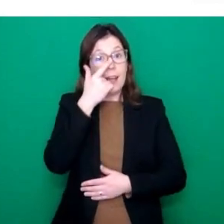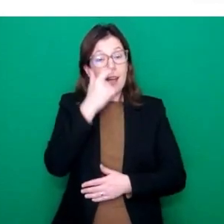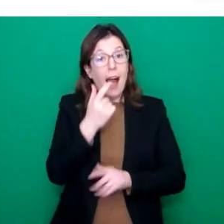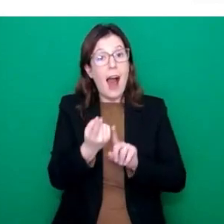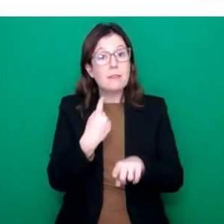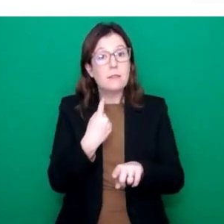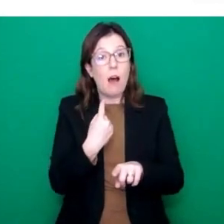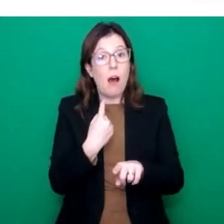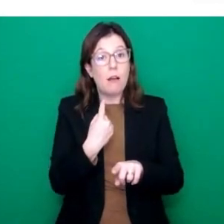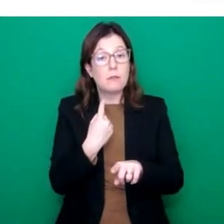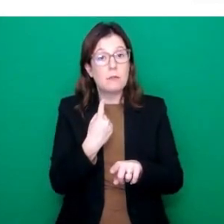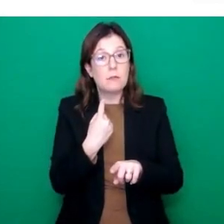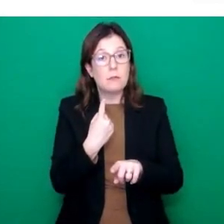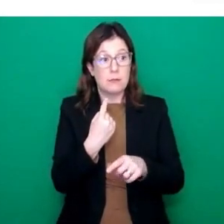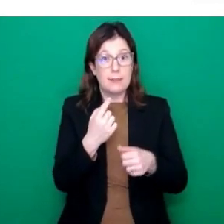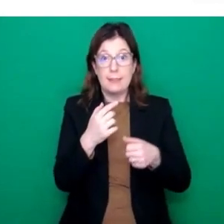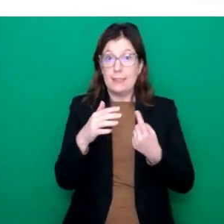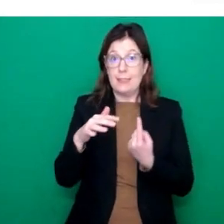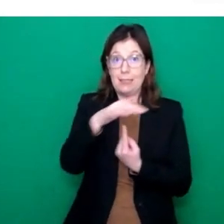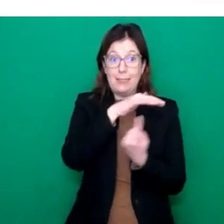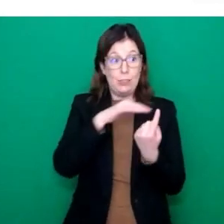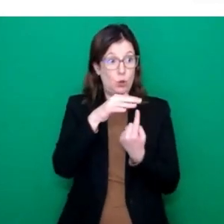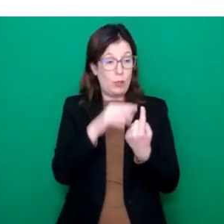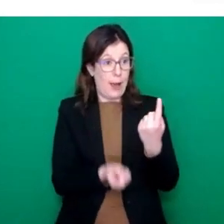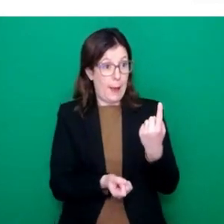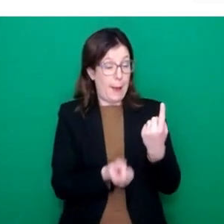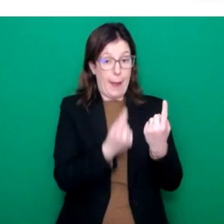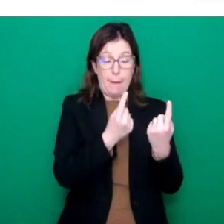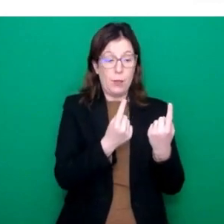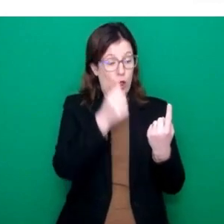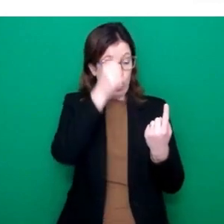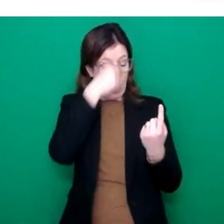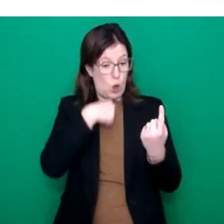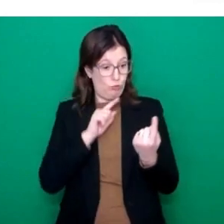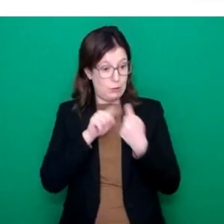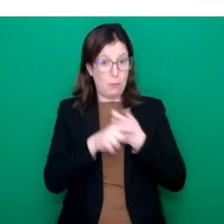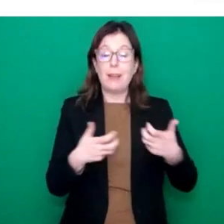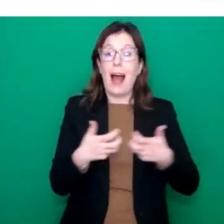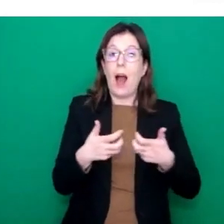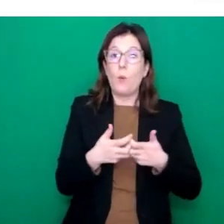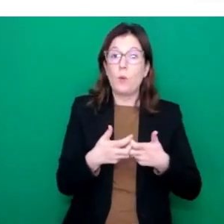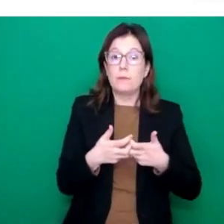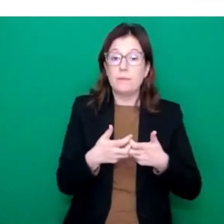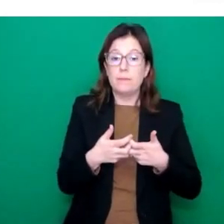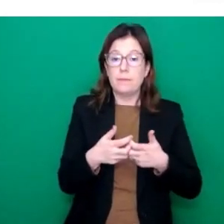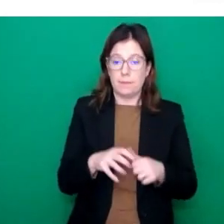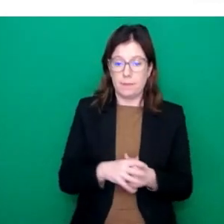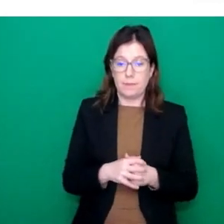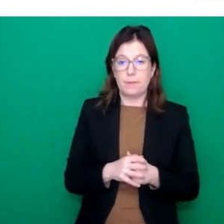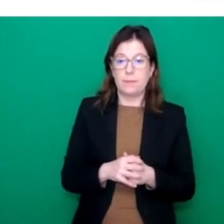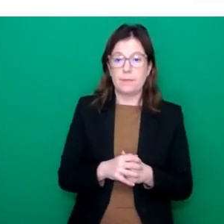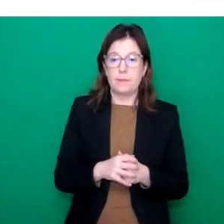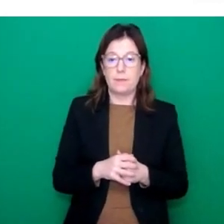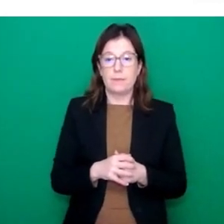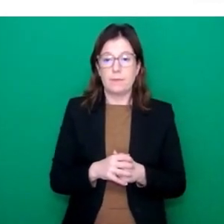in relation to each scenario we face on a daily basis. So this question, you see, is not